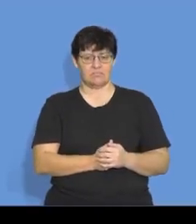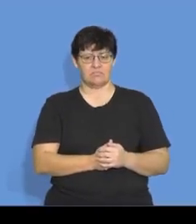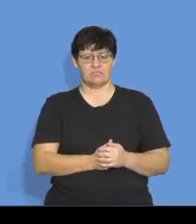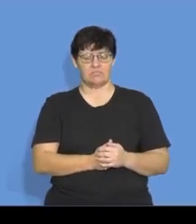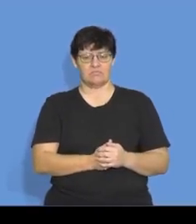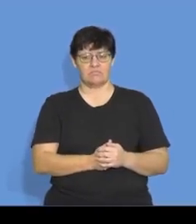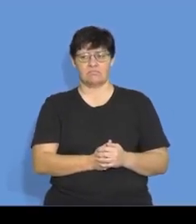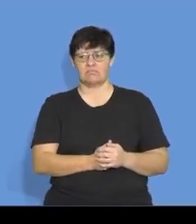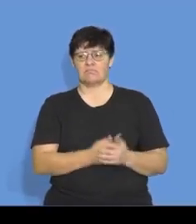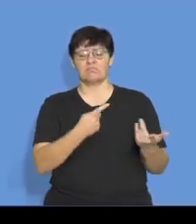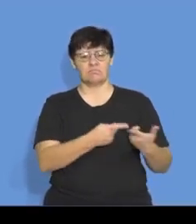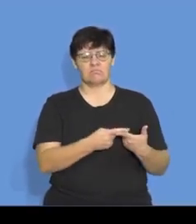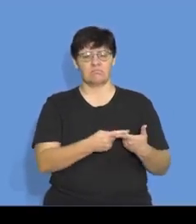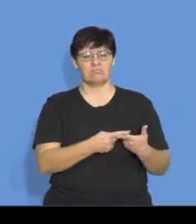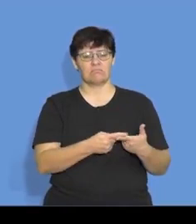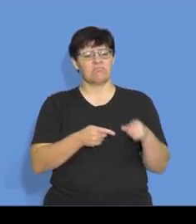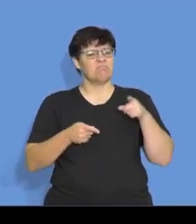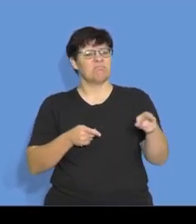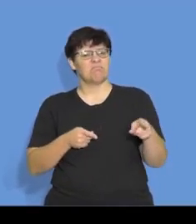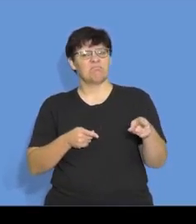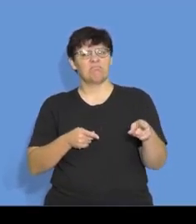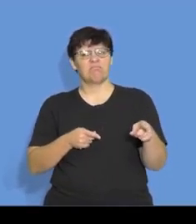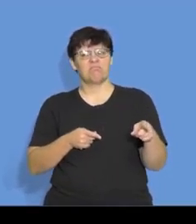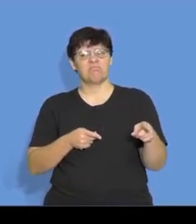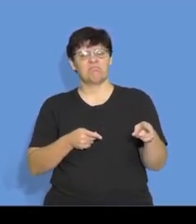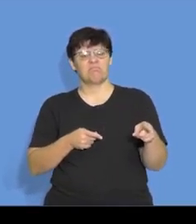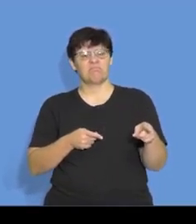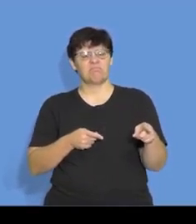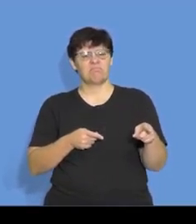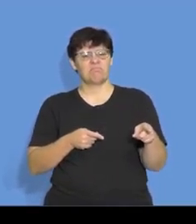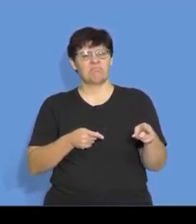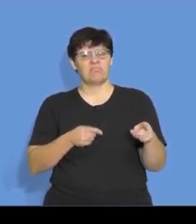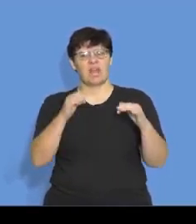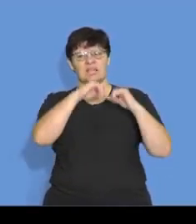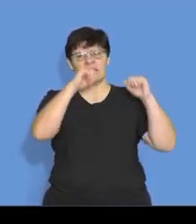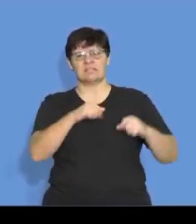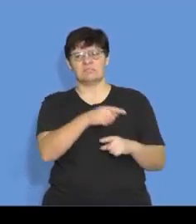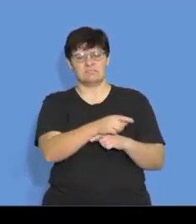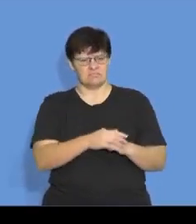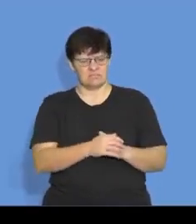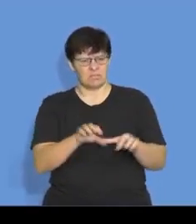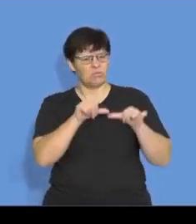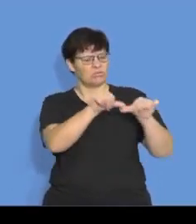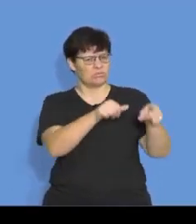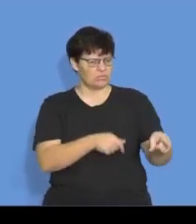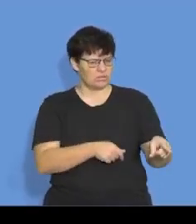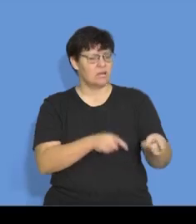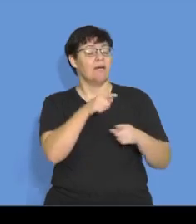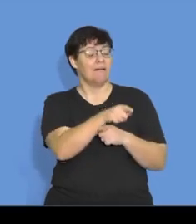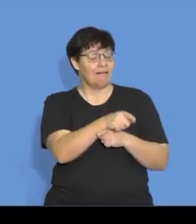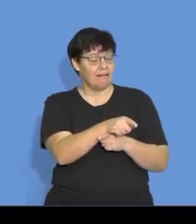What is the perpetual inventory system? Let's look at it. The movement of stock